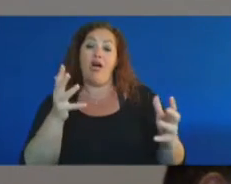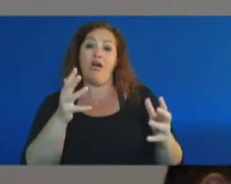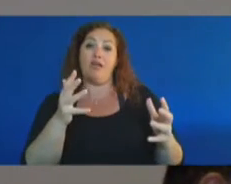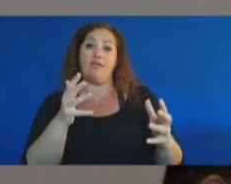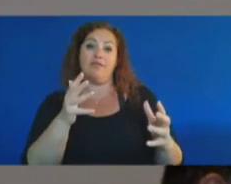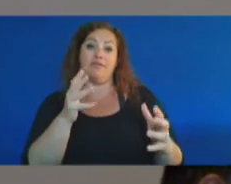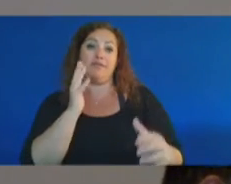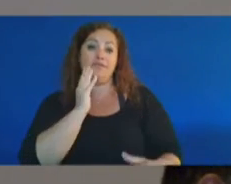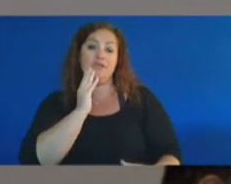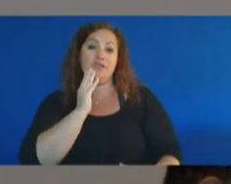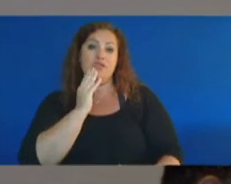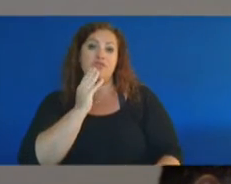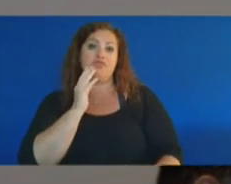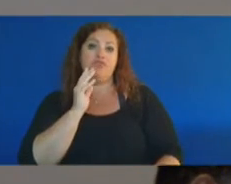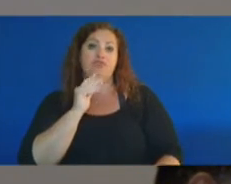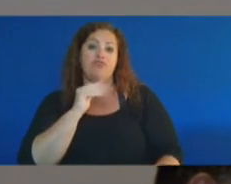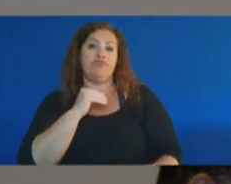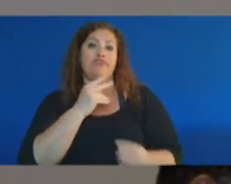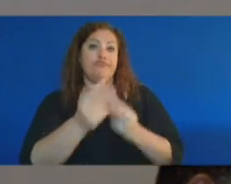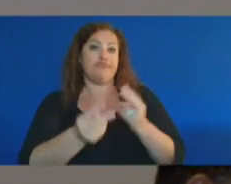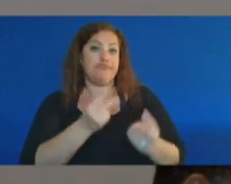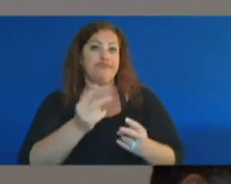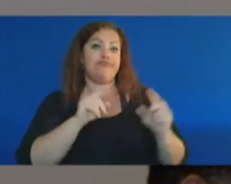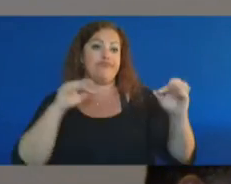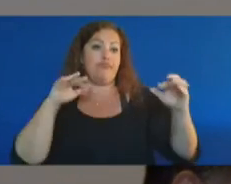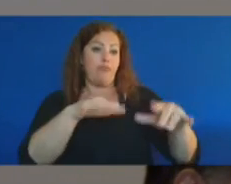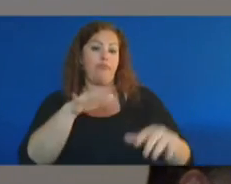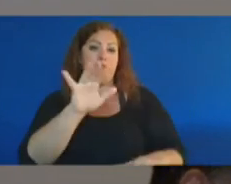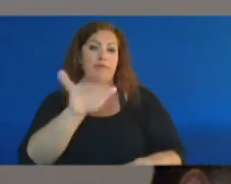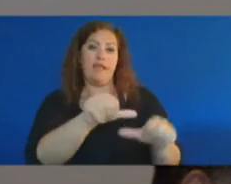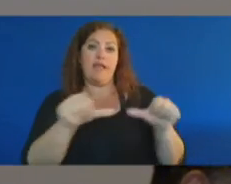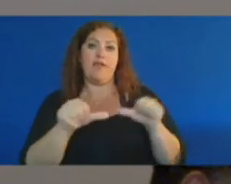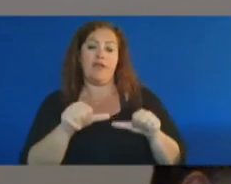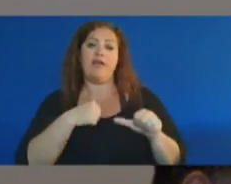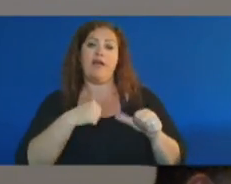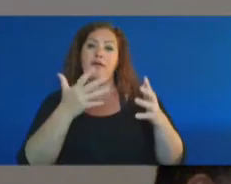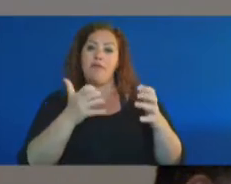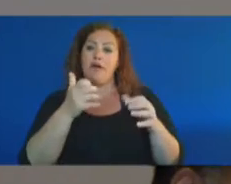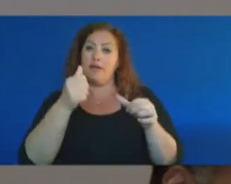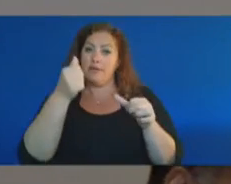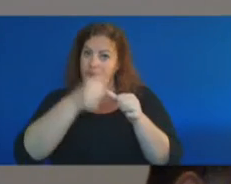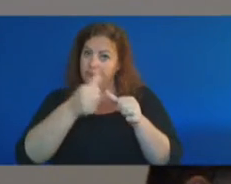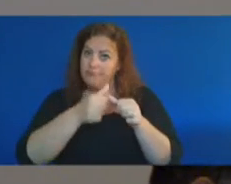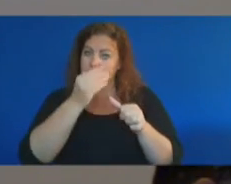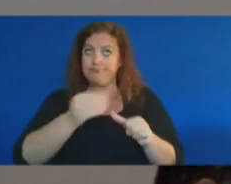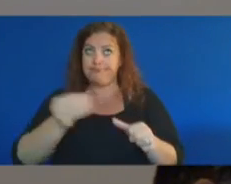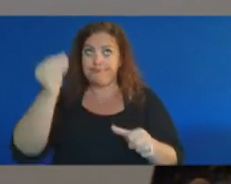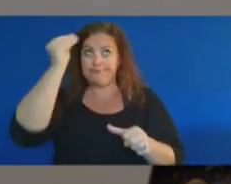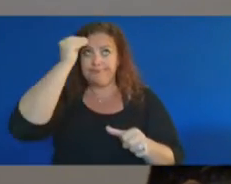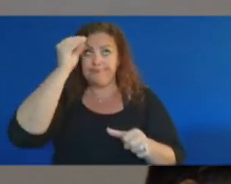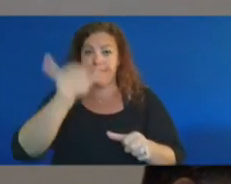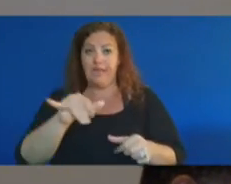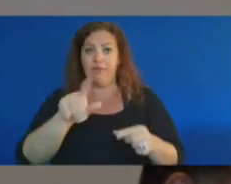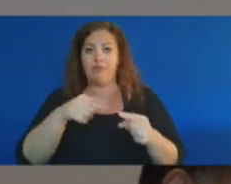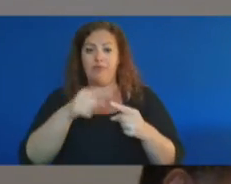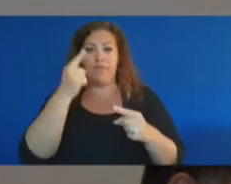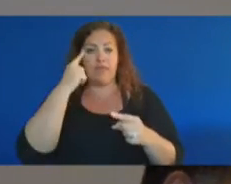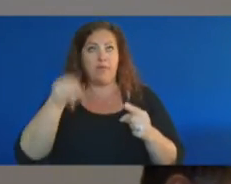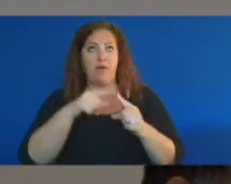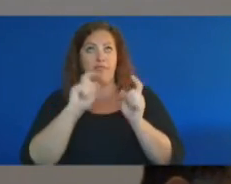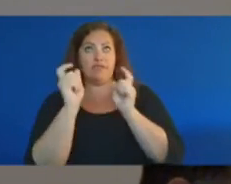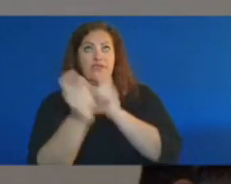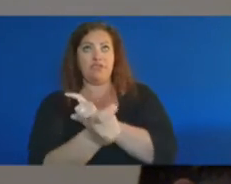to this area so I just want to keep that top of mind for us as we think about this pivot and transition to the